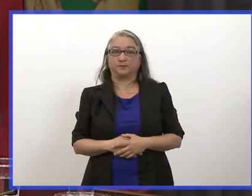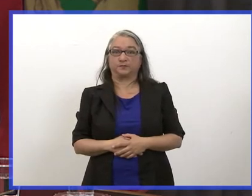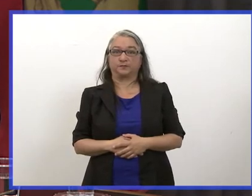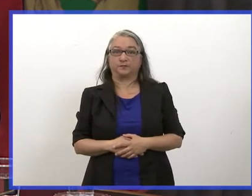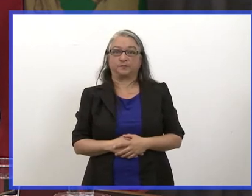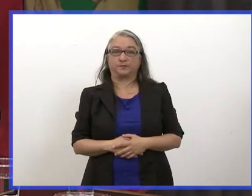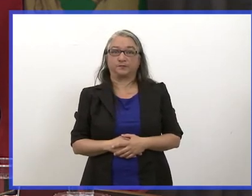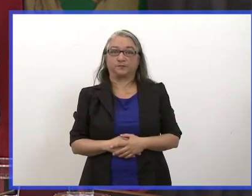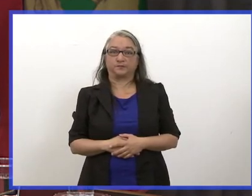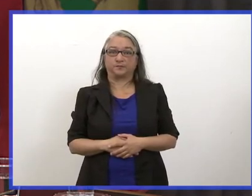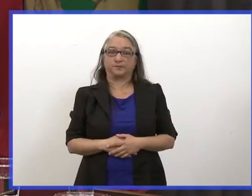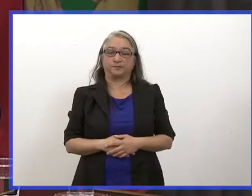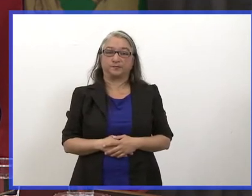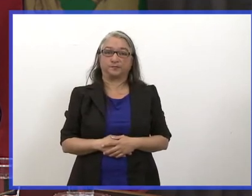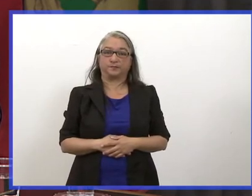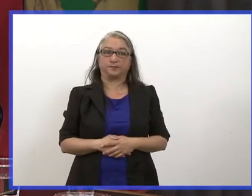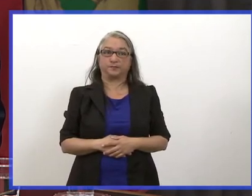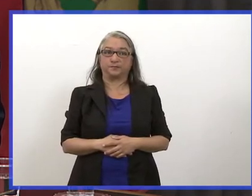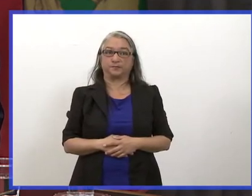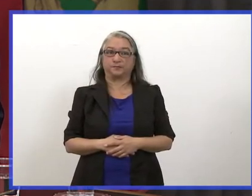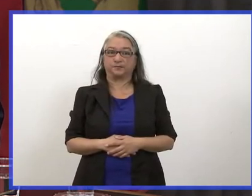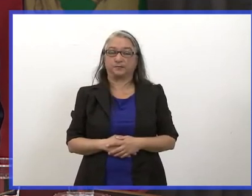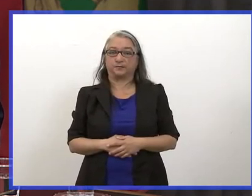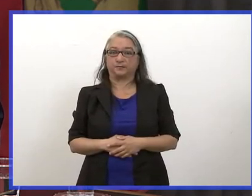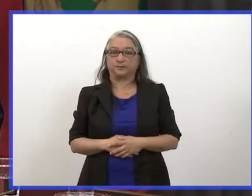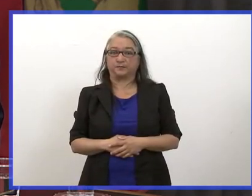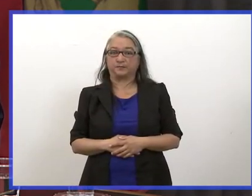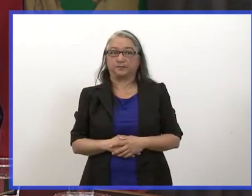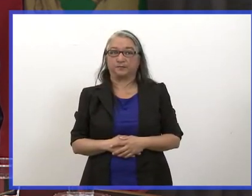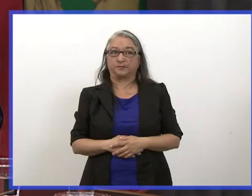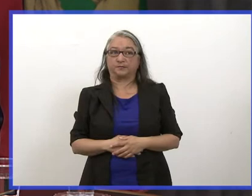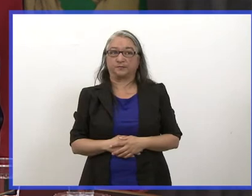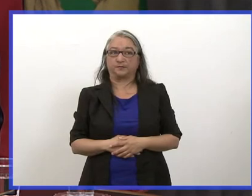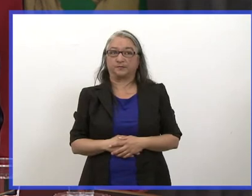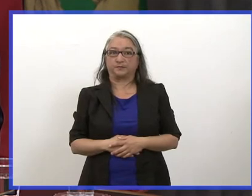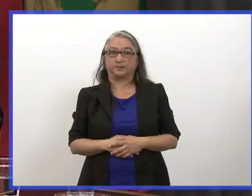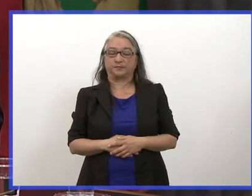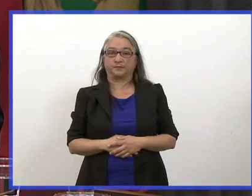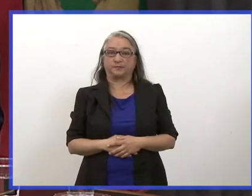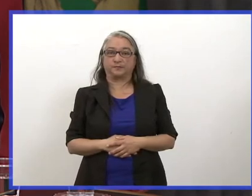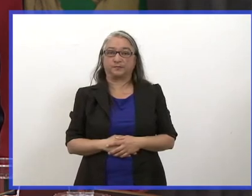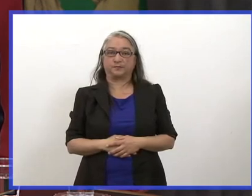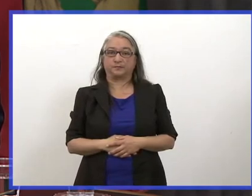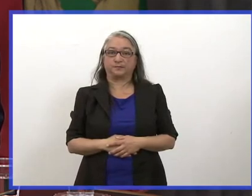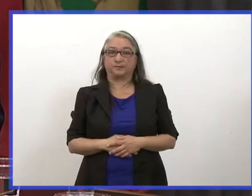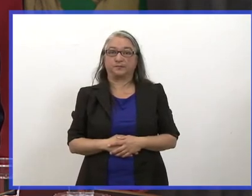choses. Se faire vacciner et suivre les ordres de santé publique.